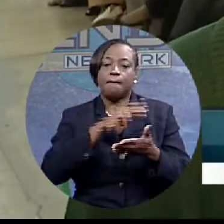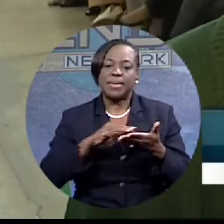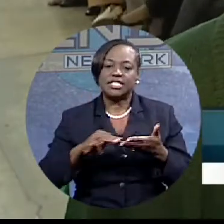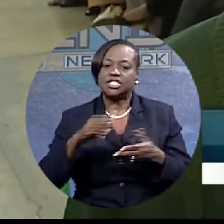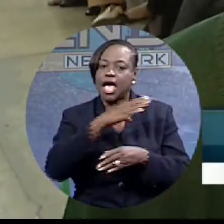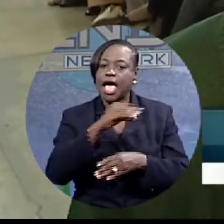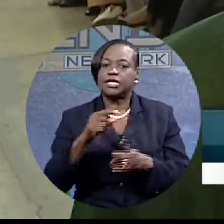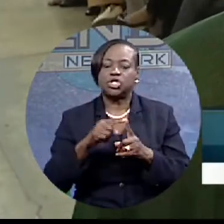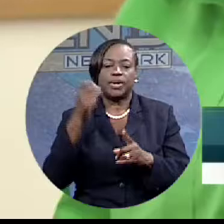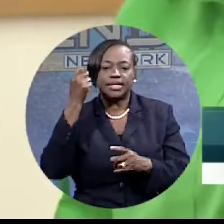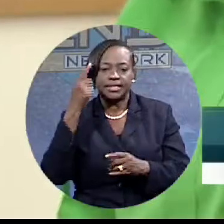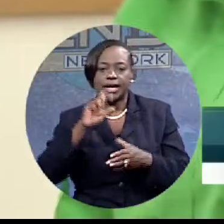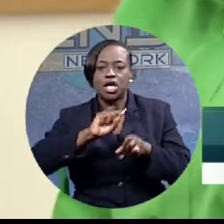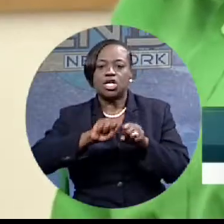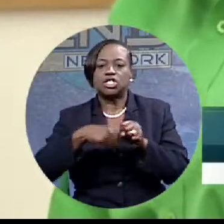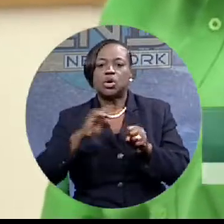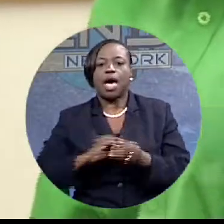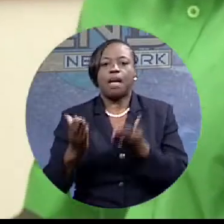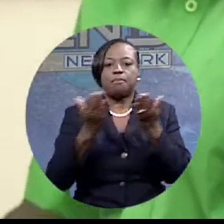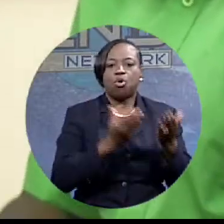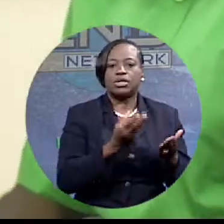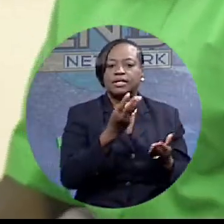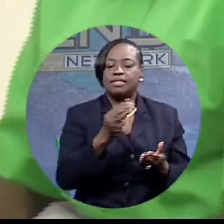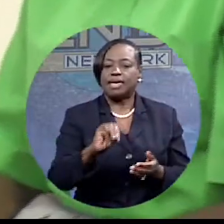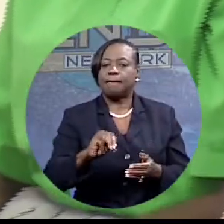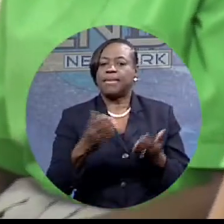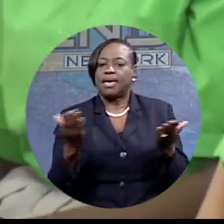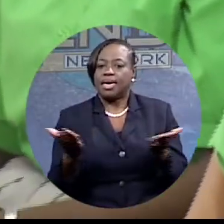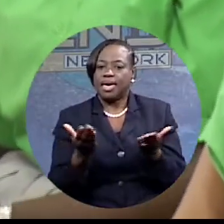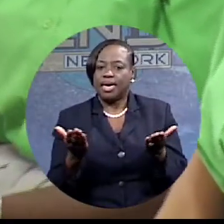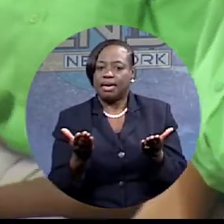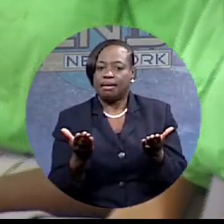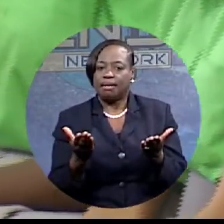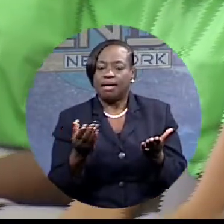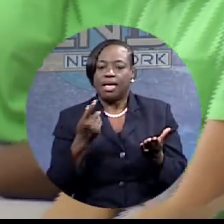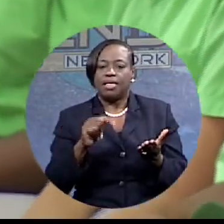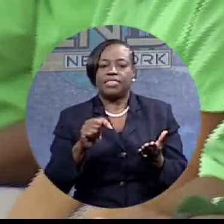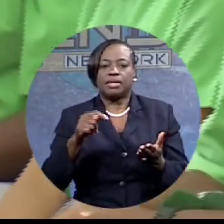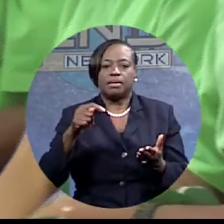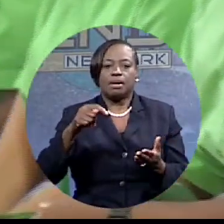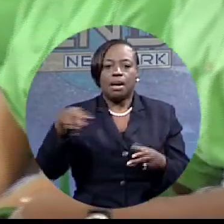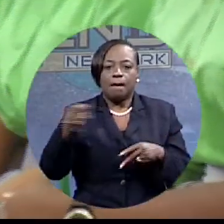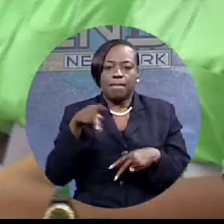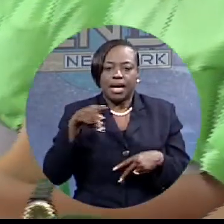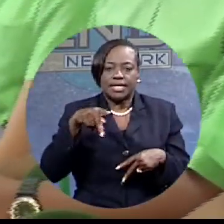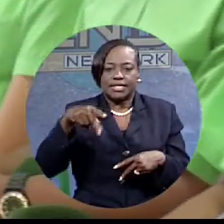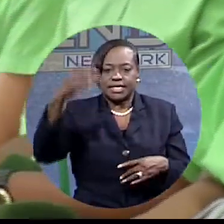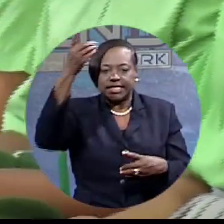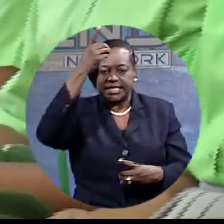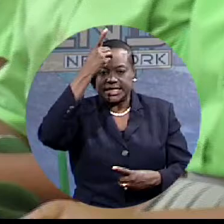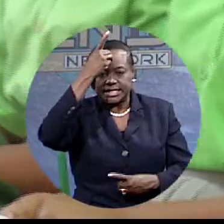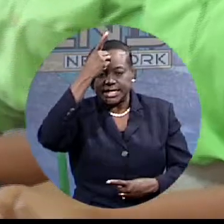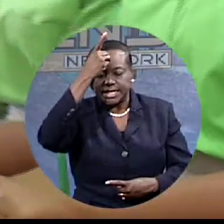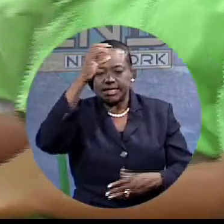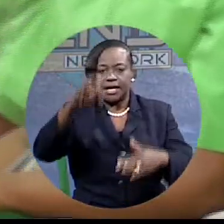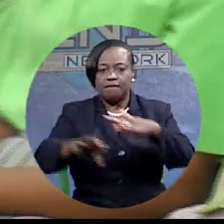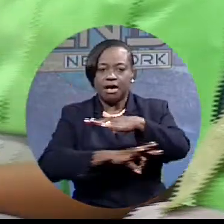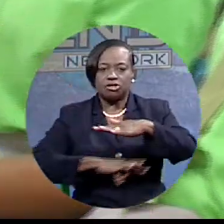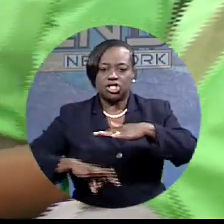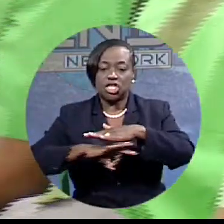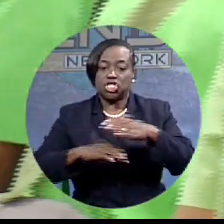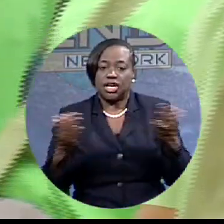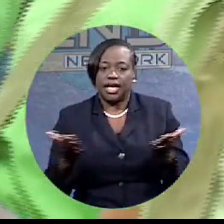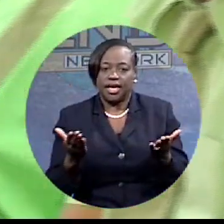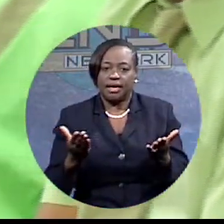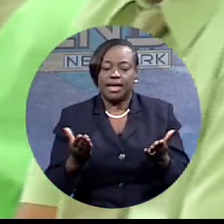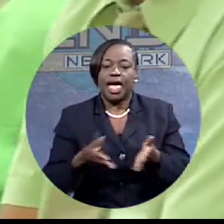and so I brought them here. I brought the Parkinson's Disease Foundation here, and I asked them, along